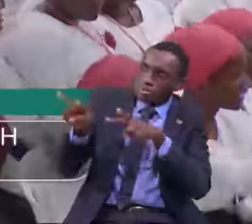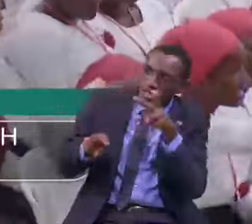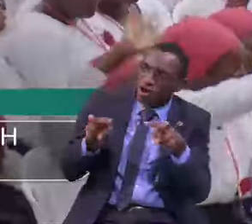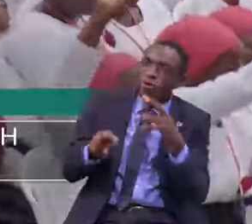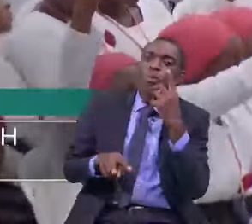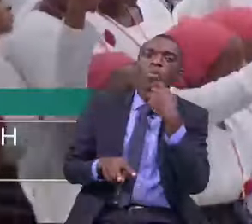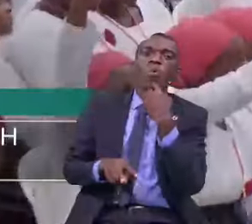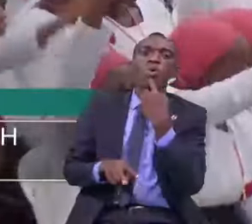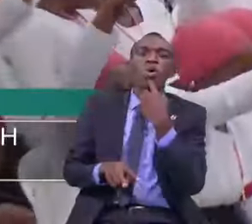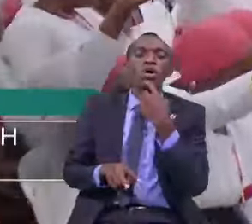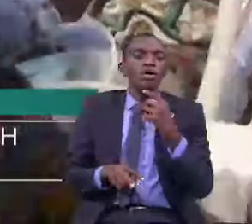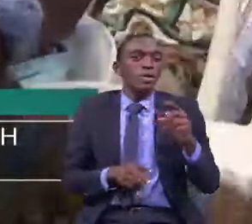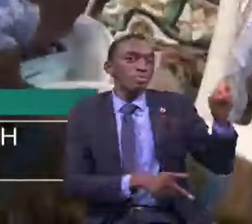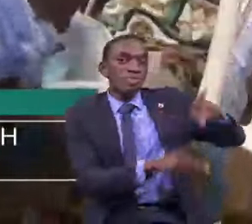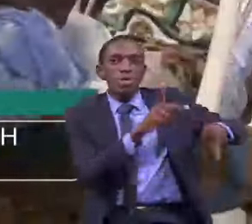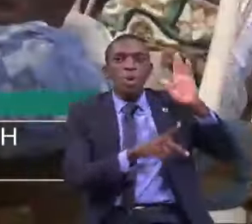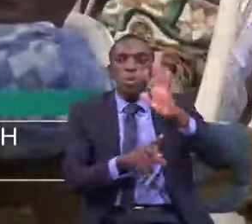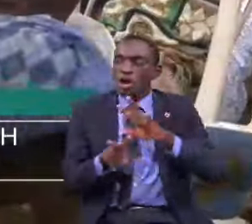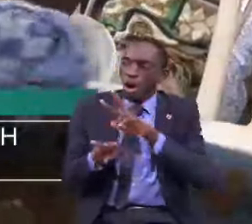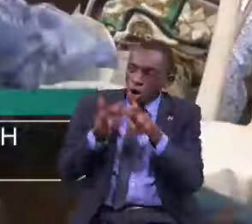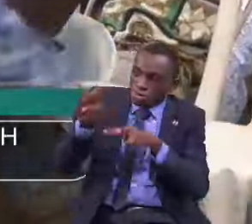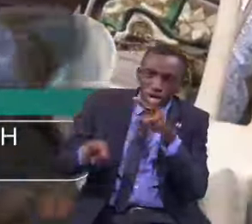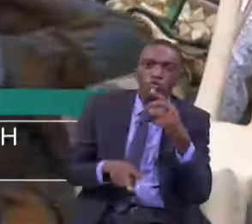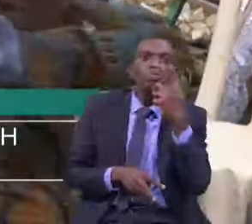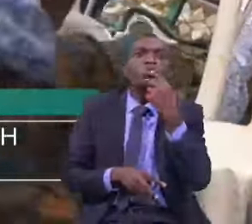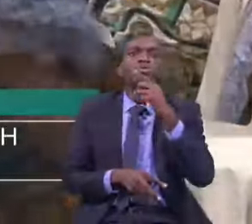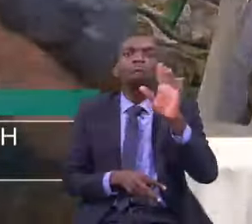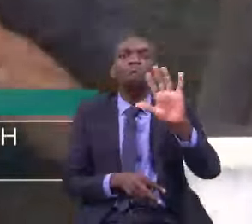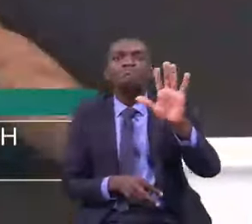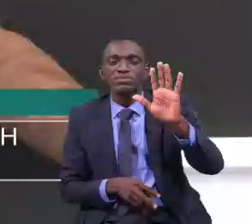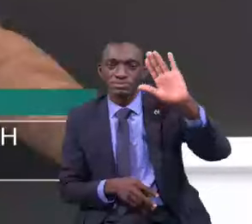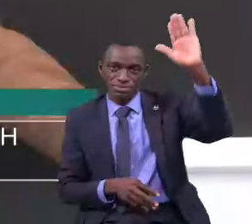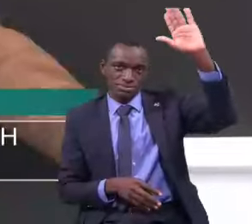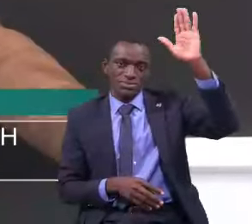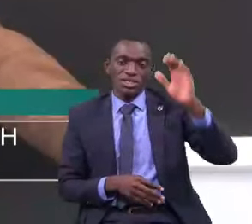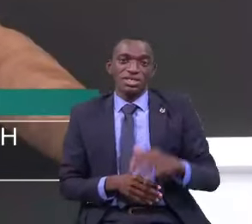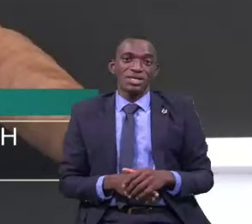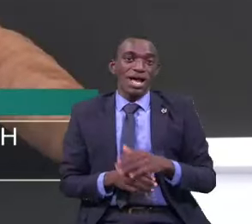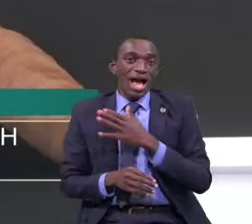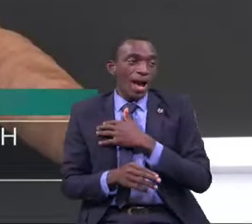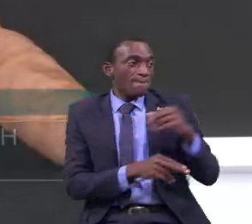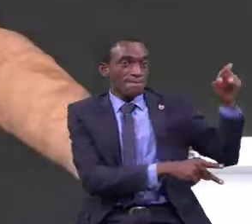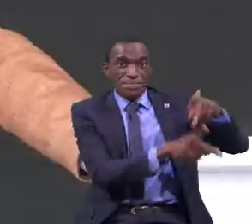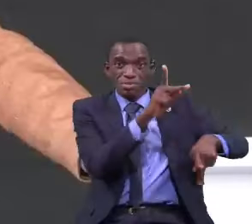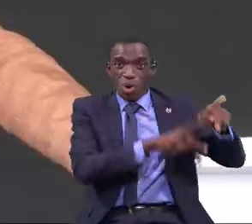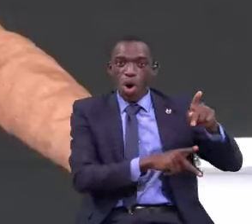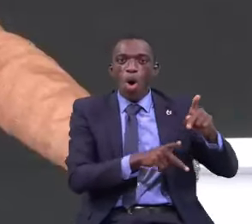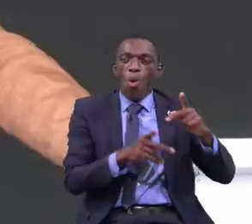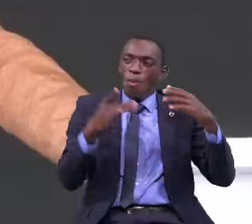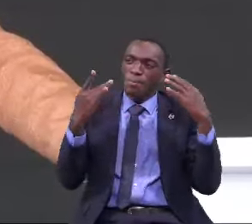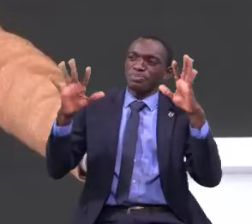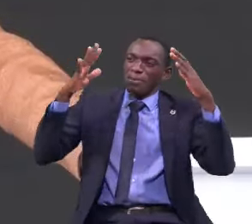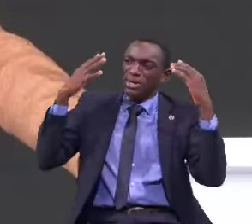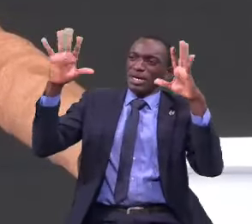observe? I said, who are they going to observe? And the people at the clapping side, they'll